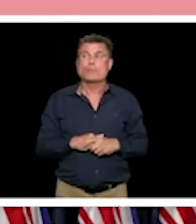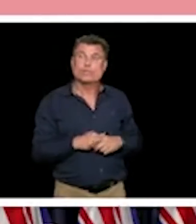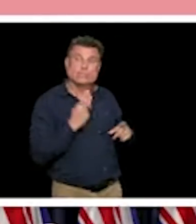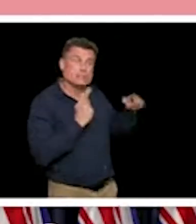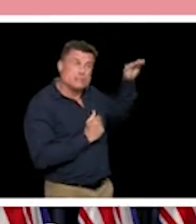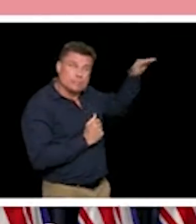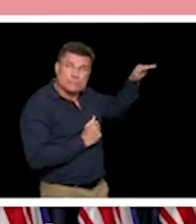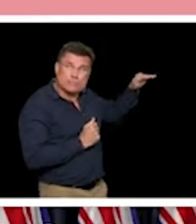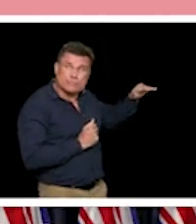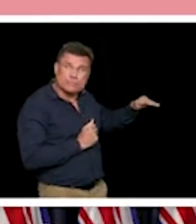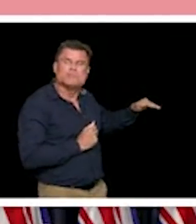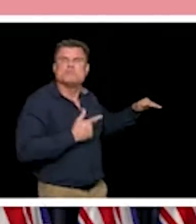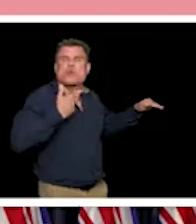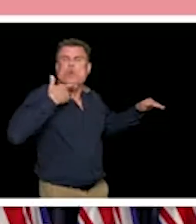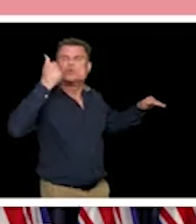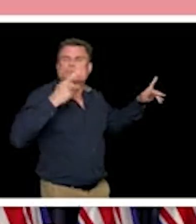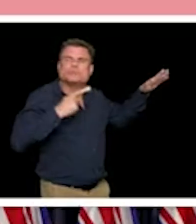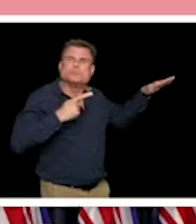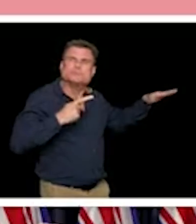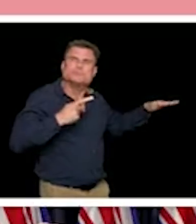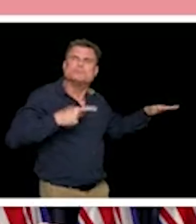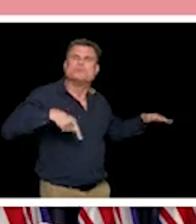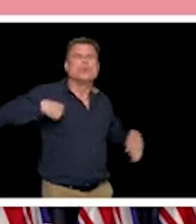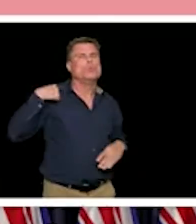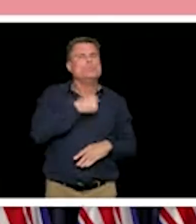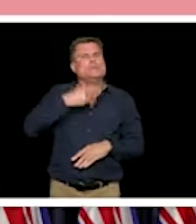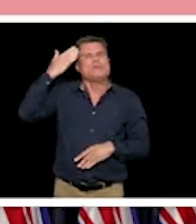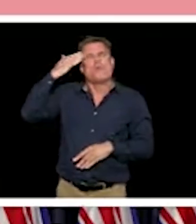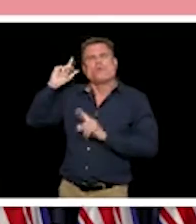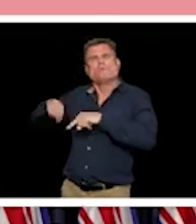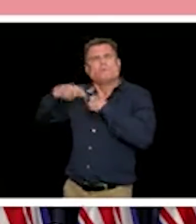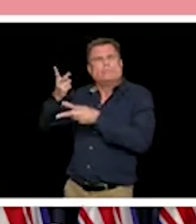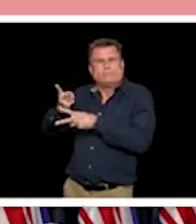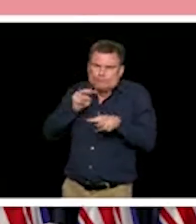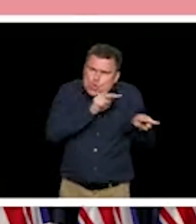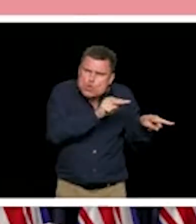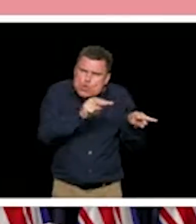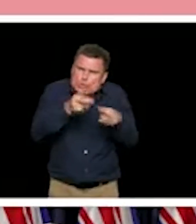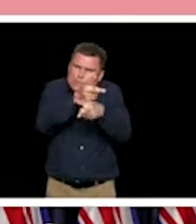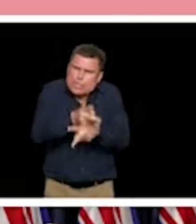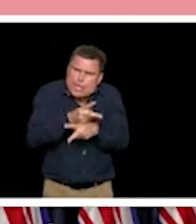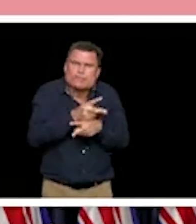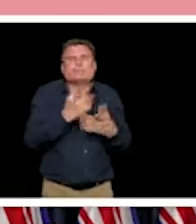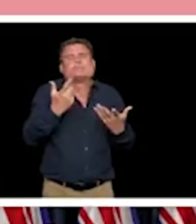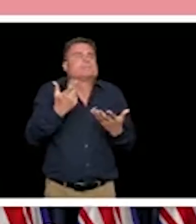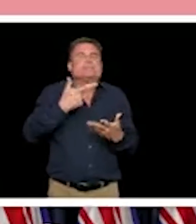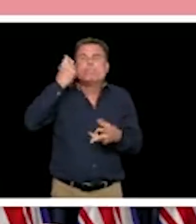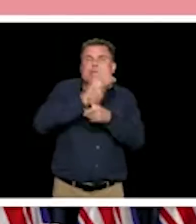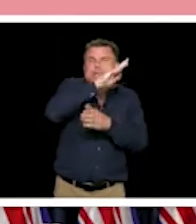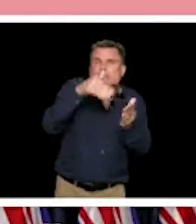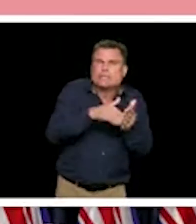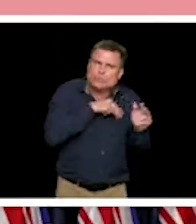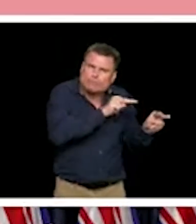older people in our cases, and we know that reflects primarily transmission in long-term care homes.